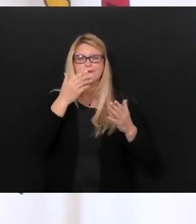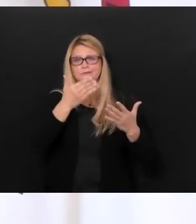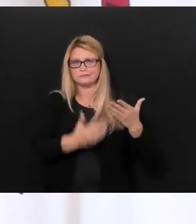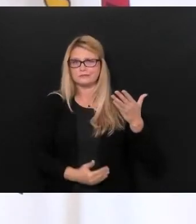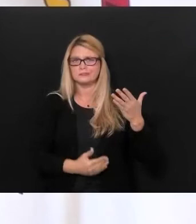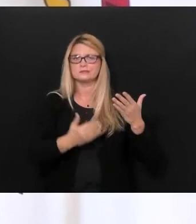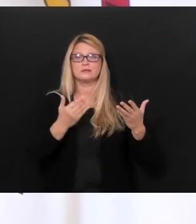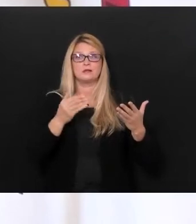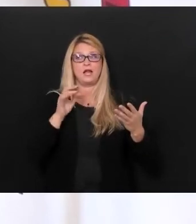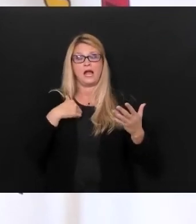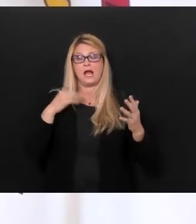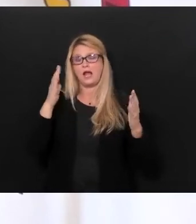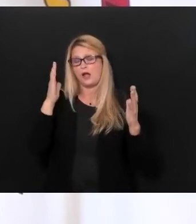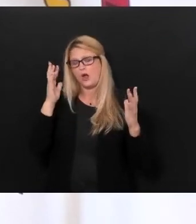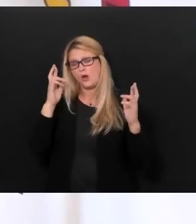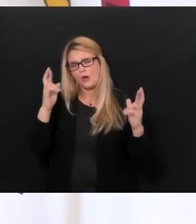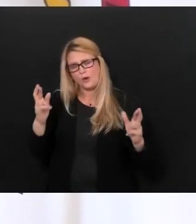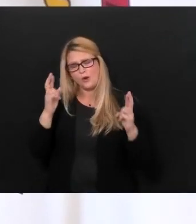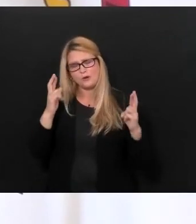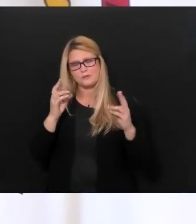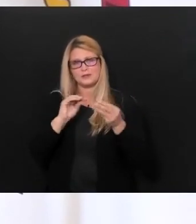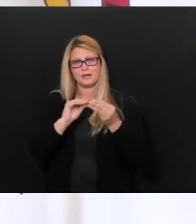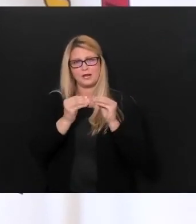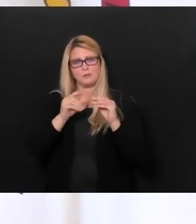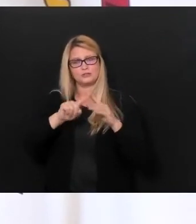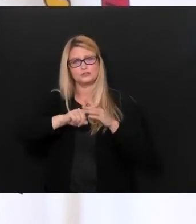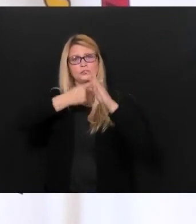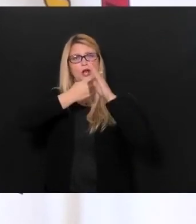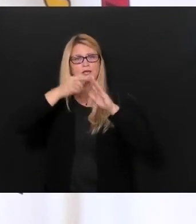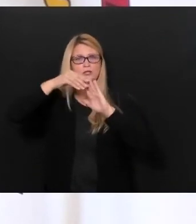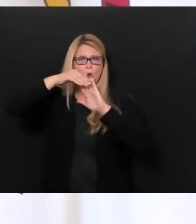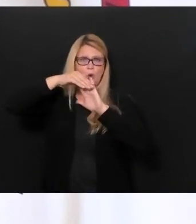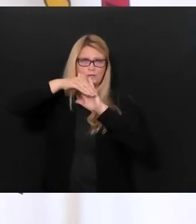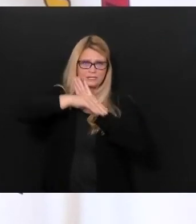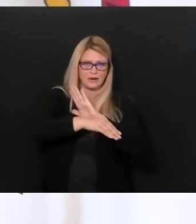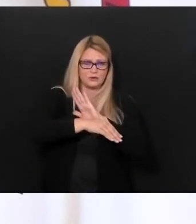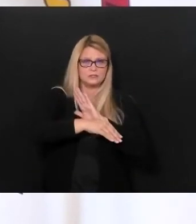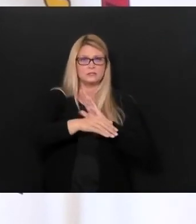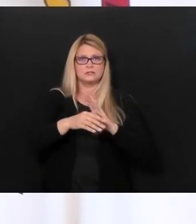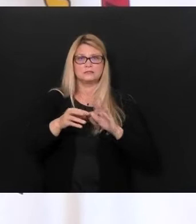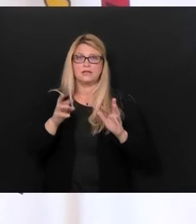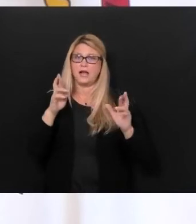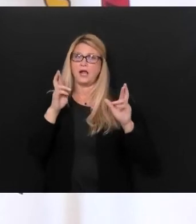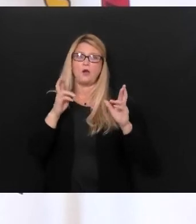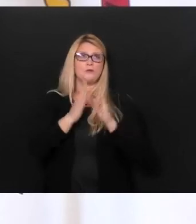that these numbers will go way, way, way down. In fact, I hope and pray there'll be none.